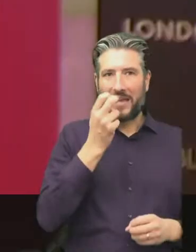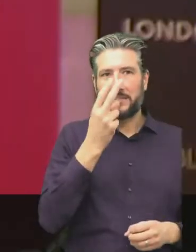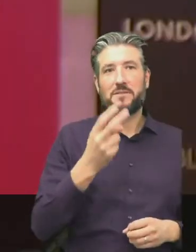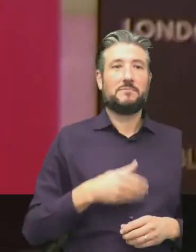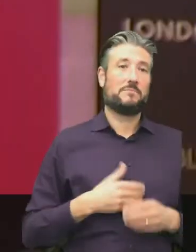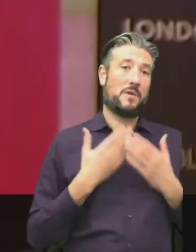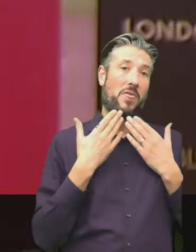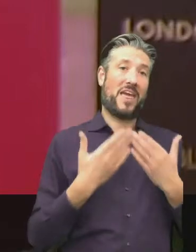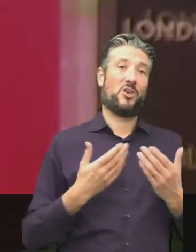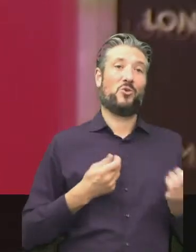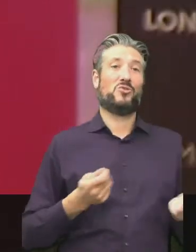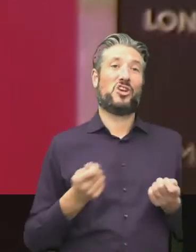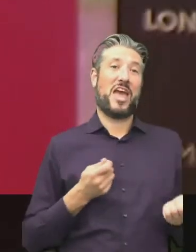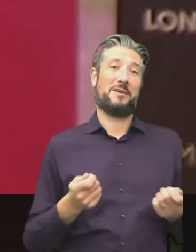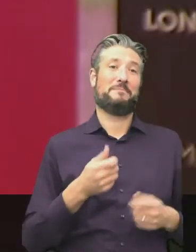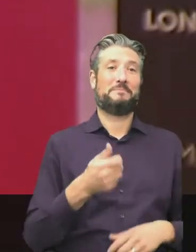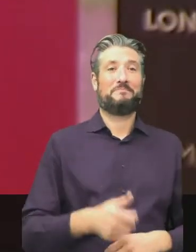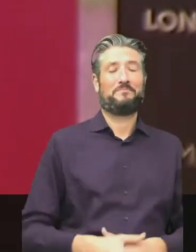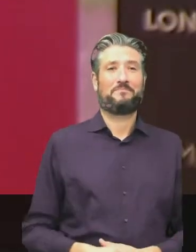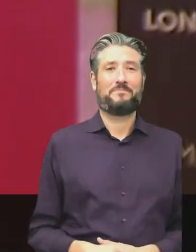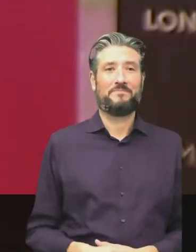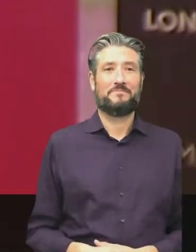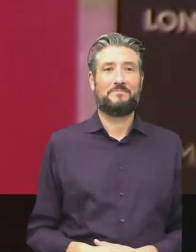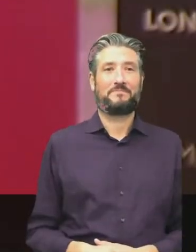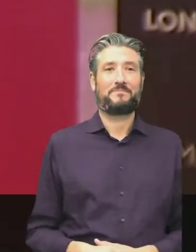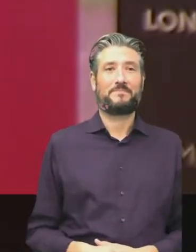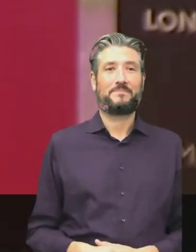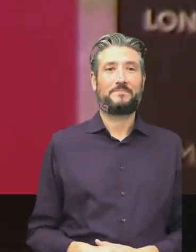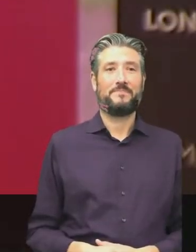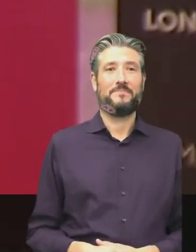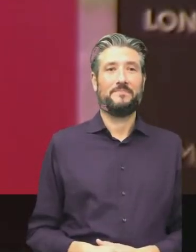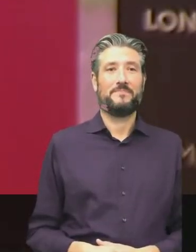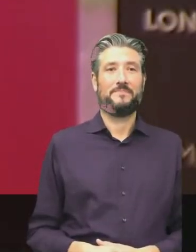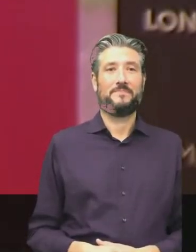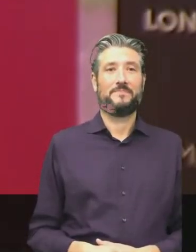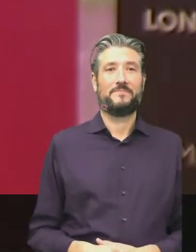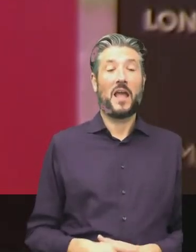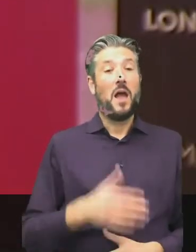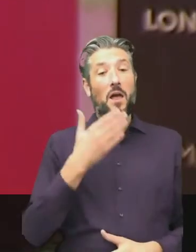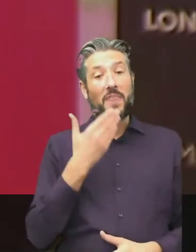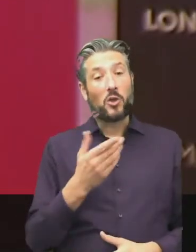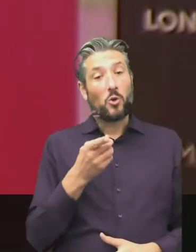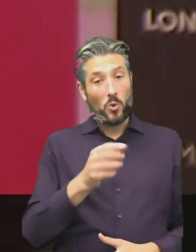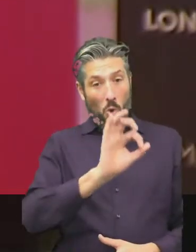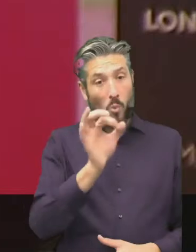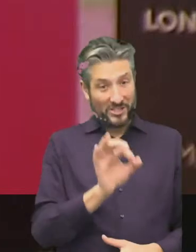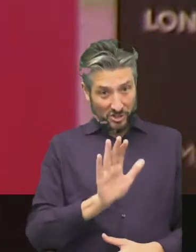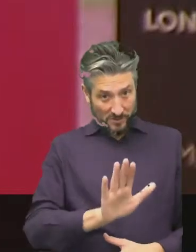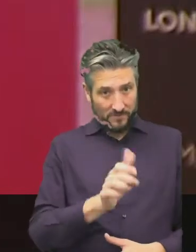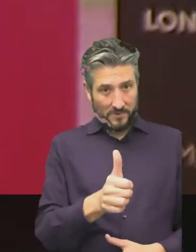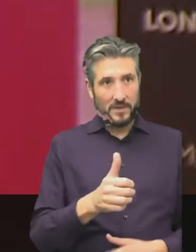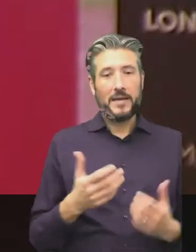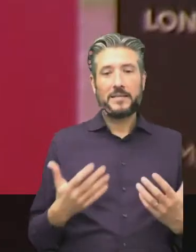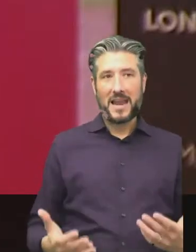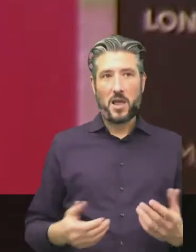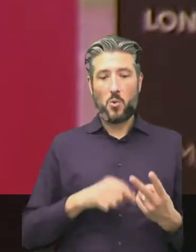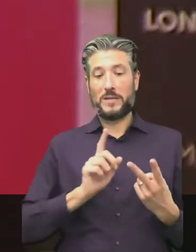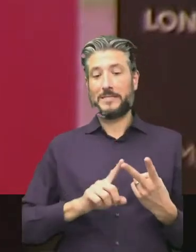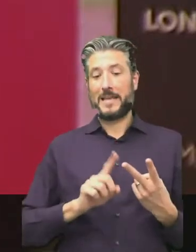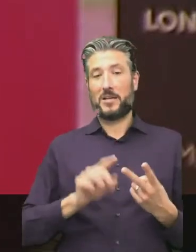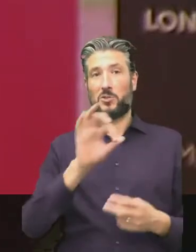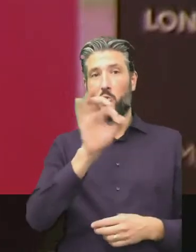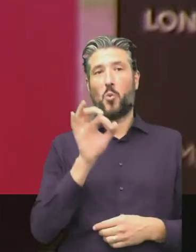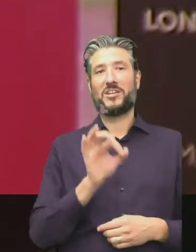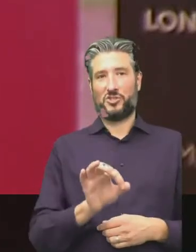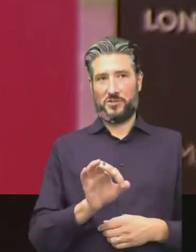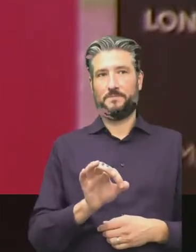very much. Thank you, Christoph, for your question. We now move on to the second question, which is from Michael